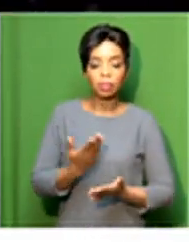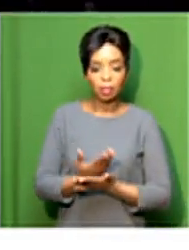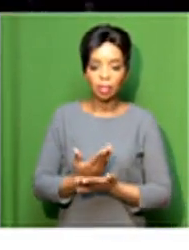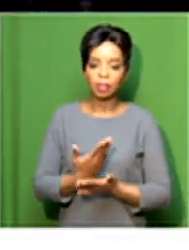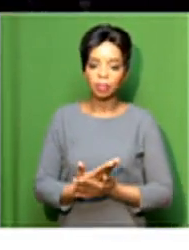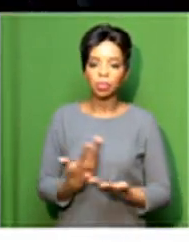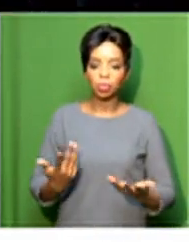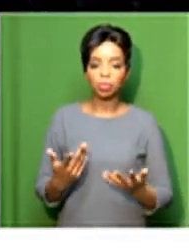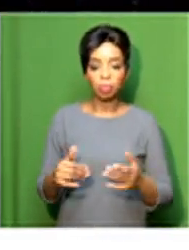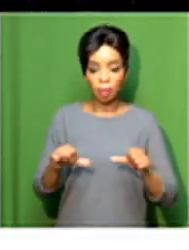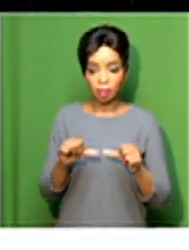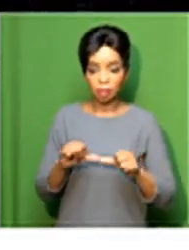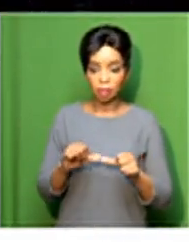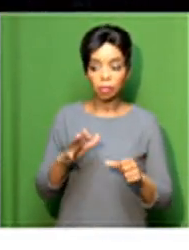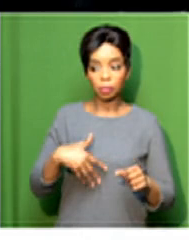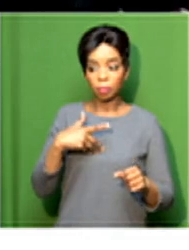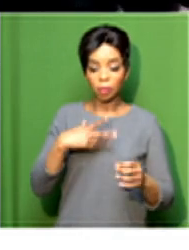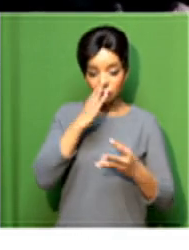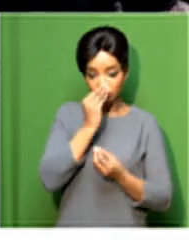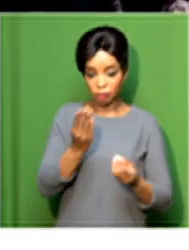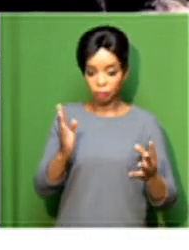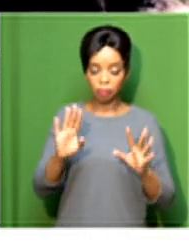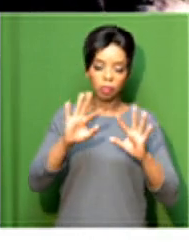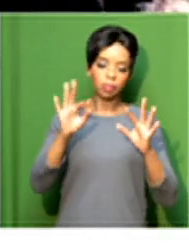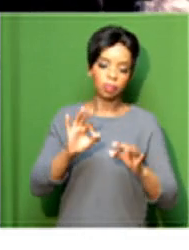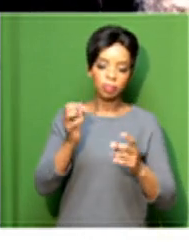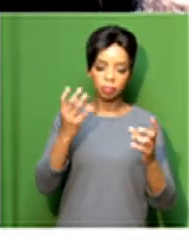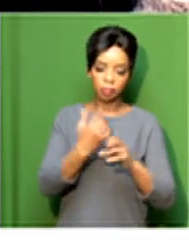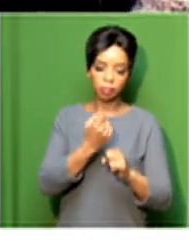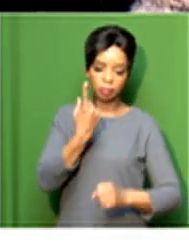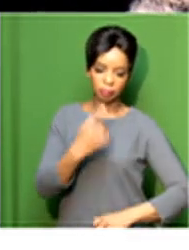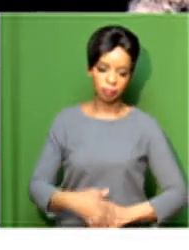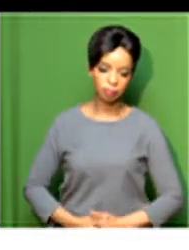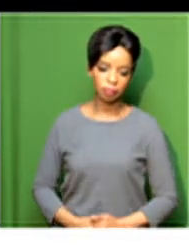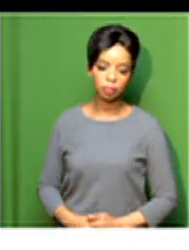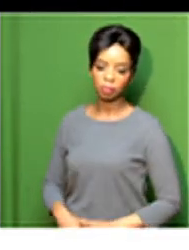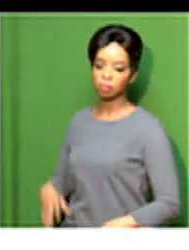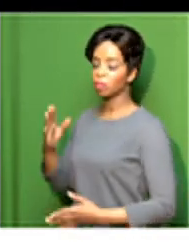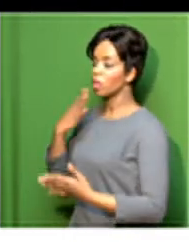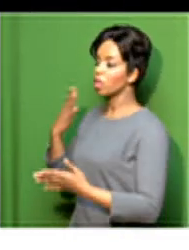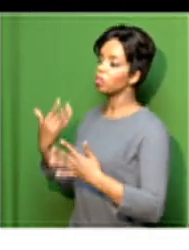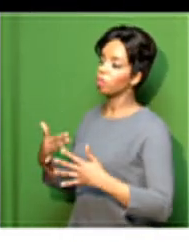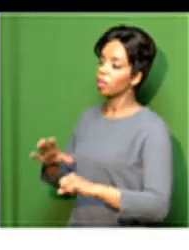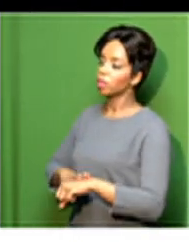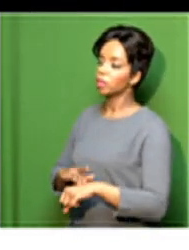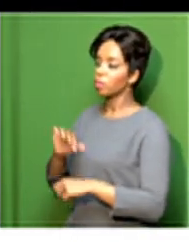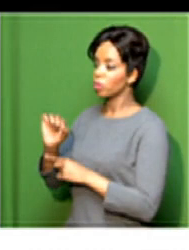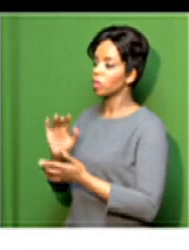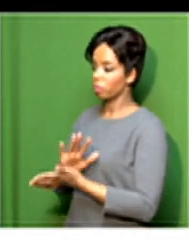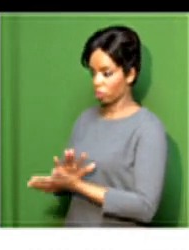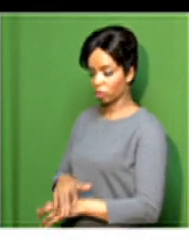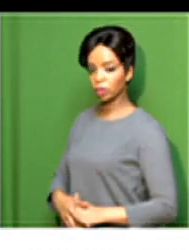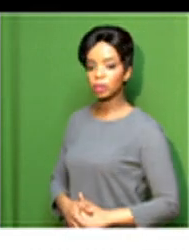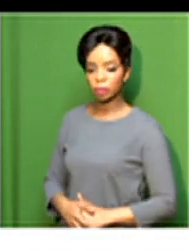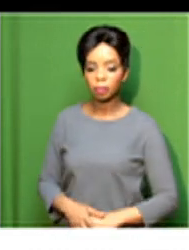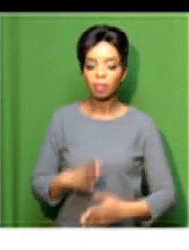the deeper messages that we were trying to get across. Okay, Pippa, great chatting to you. Thank you so much for your time. We appreciate it. Thank you